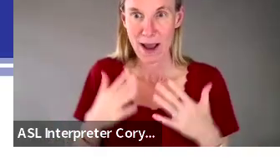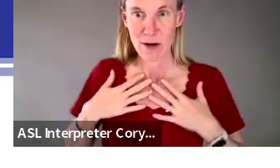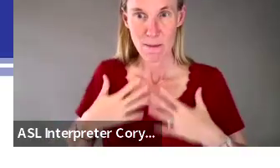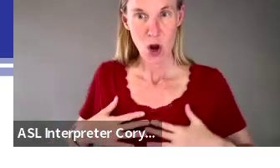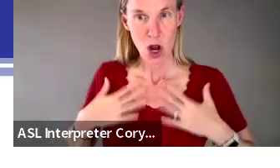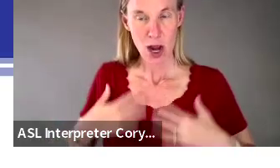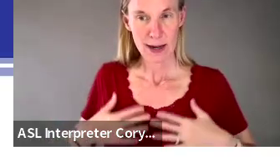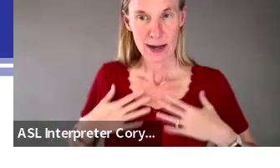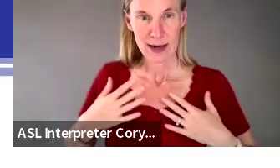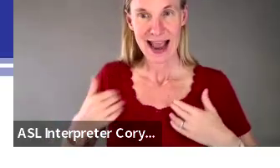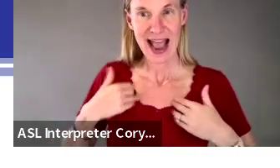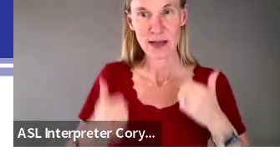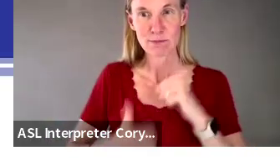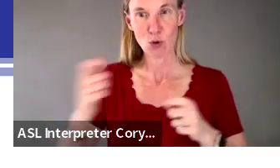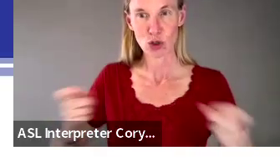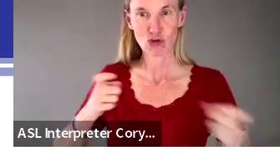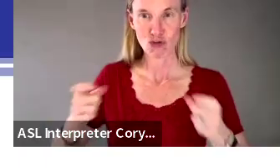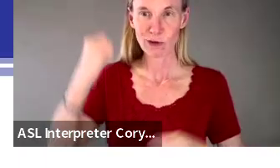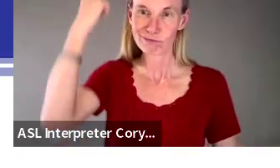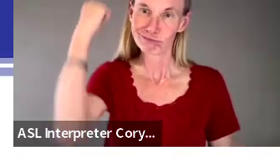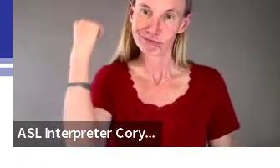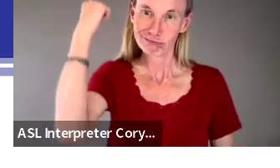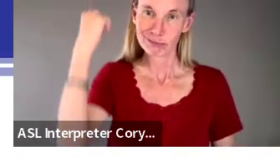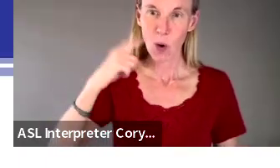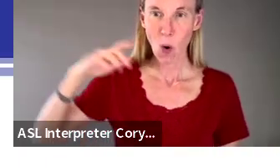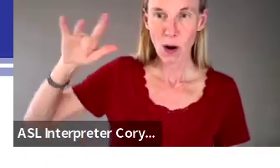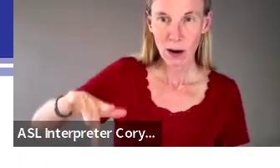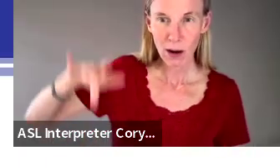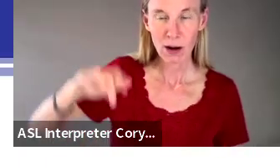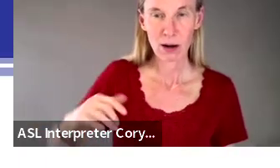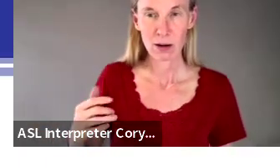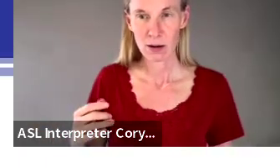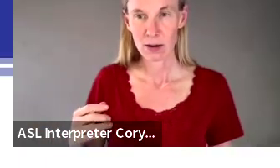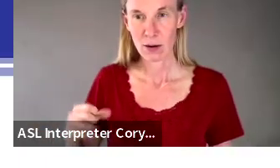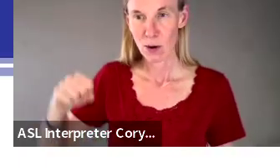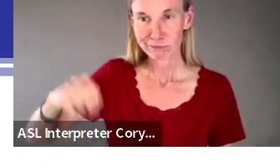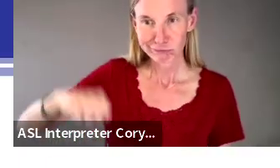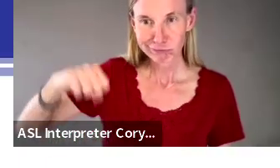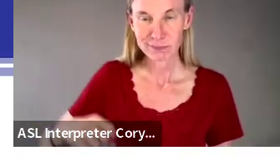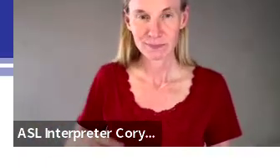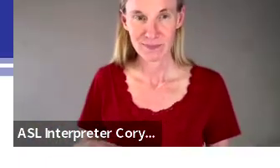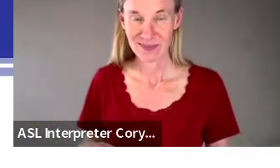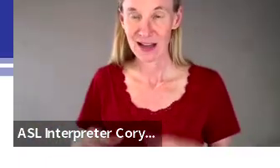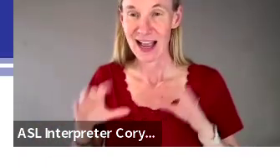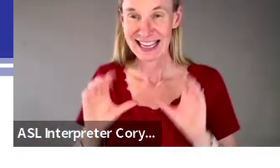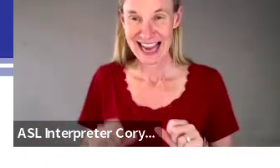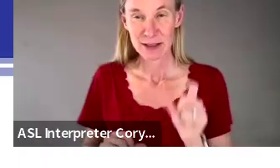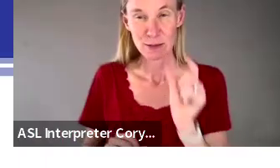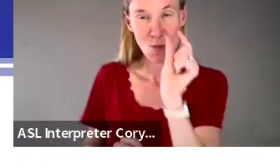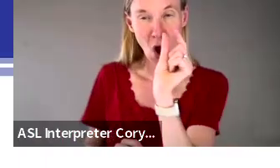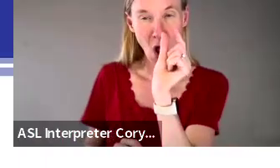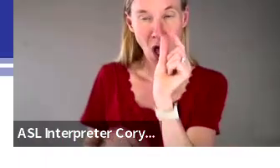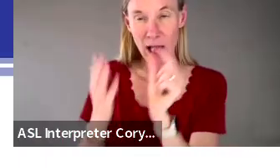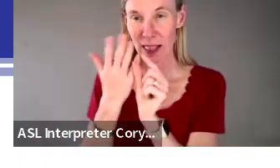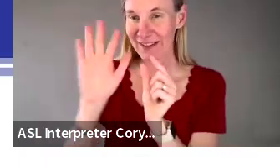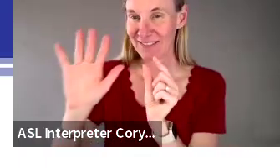person has the most control over. And they make these as small as a little tiny finger.